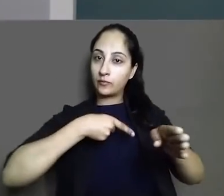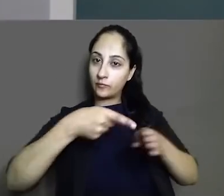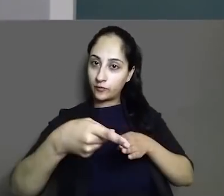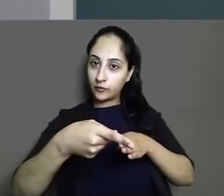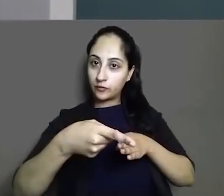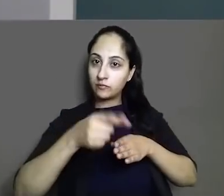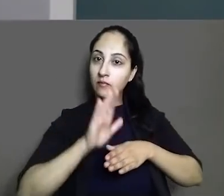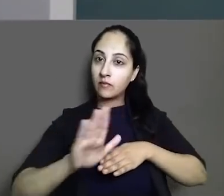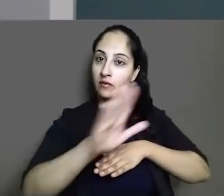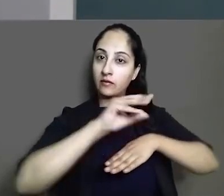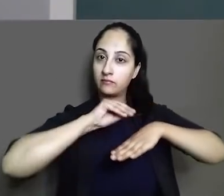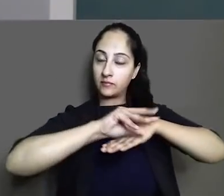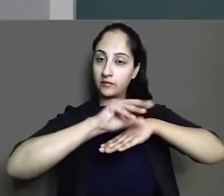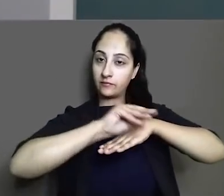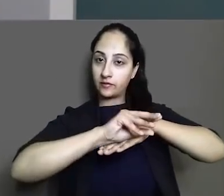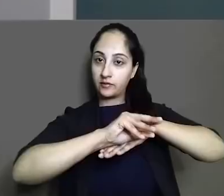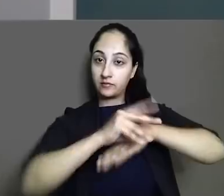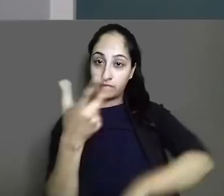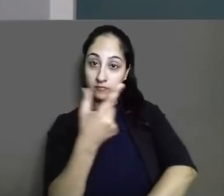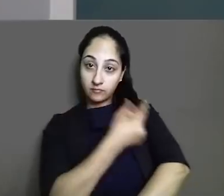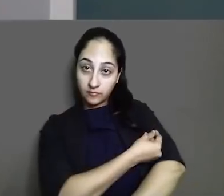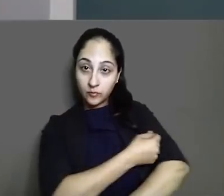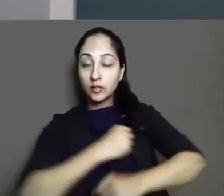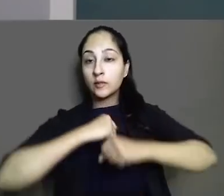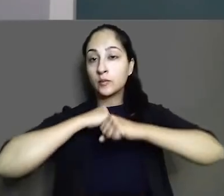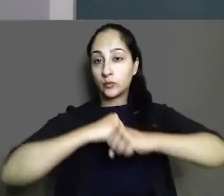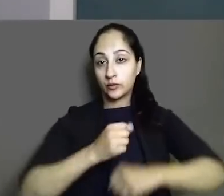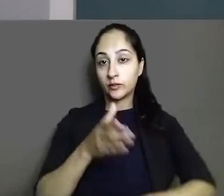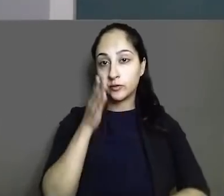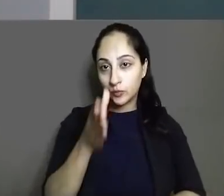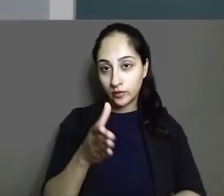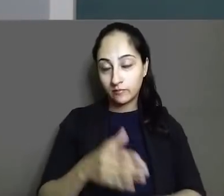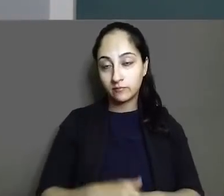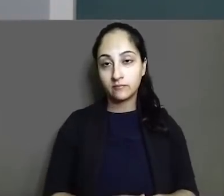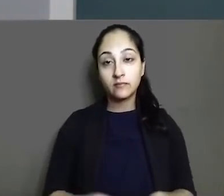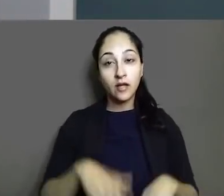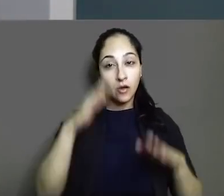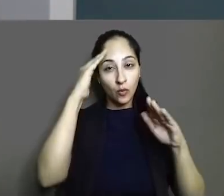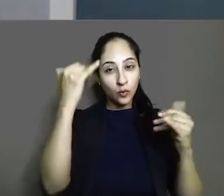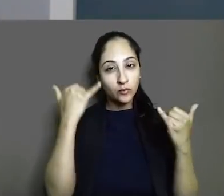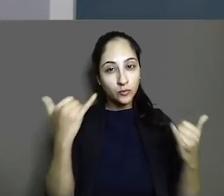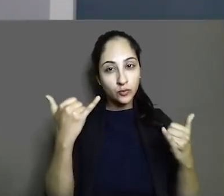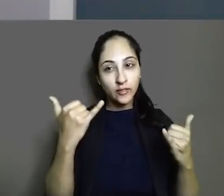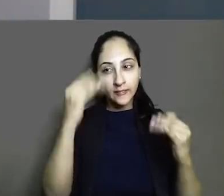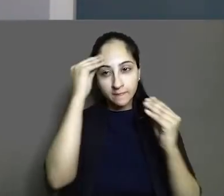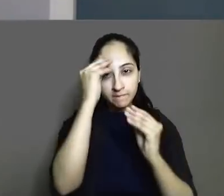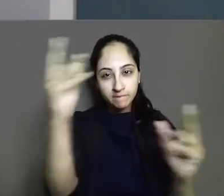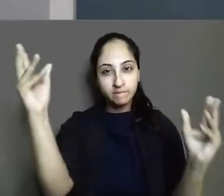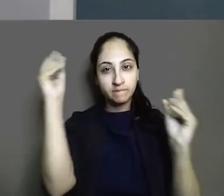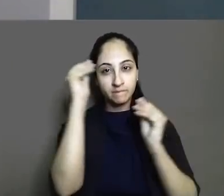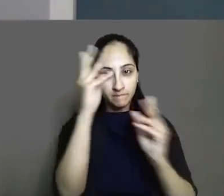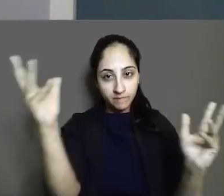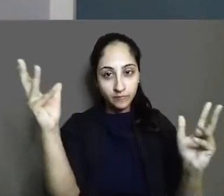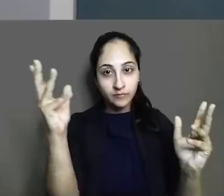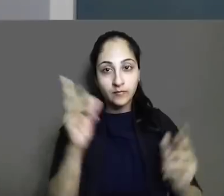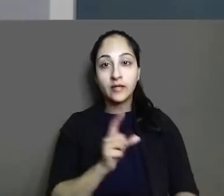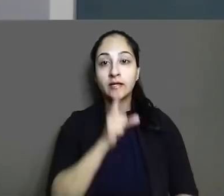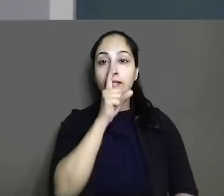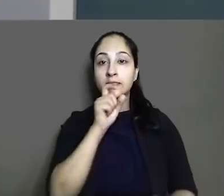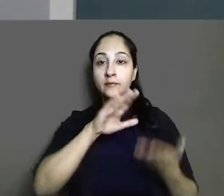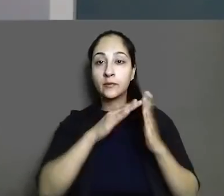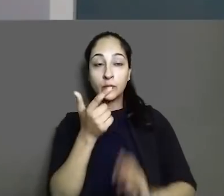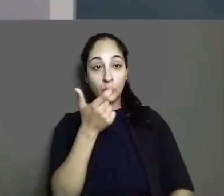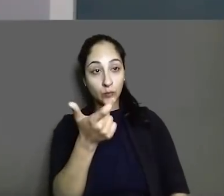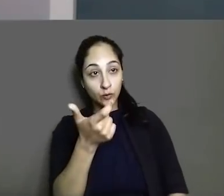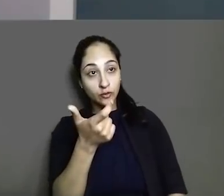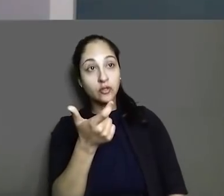discussion we have today can help provide the information that our Jamaat needs to make informed decisions to protect themselves and